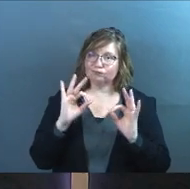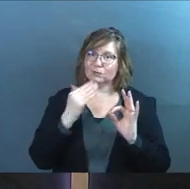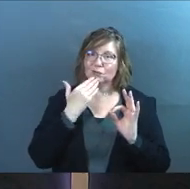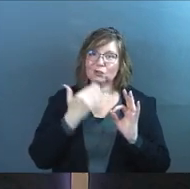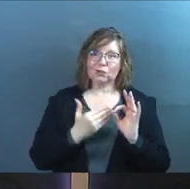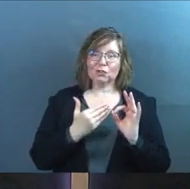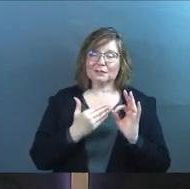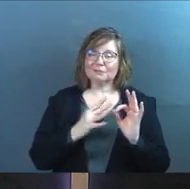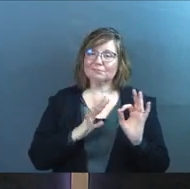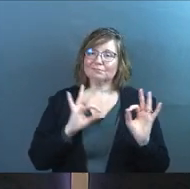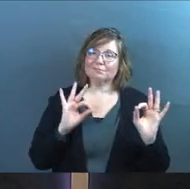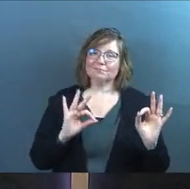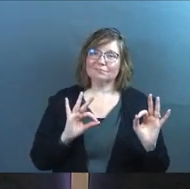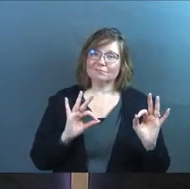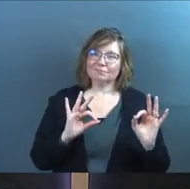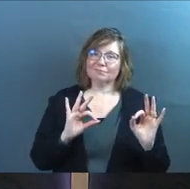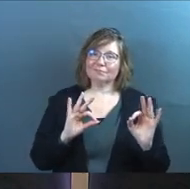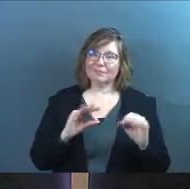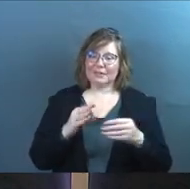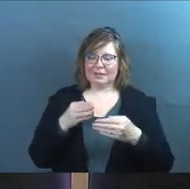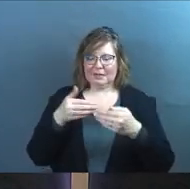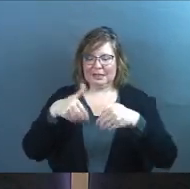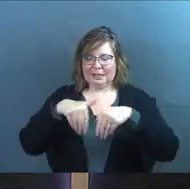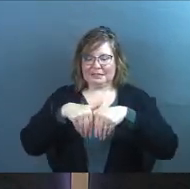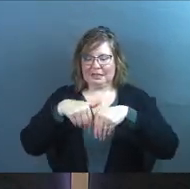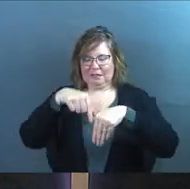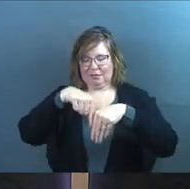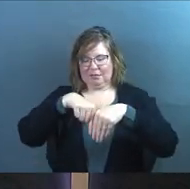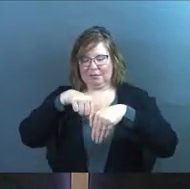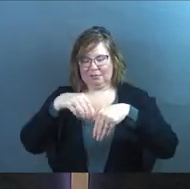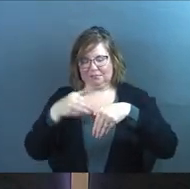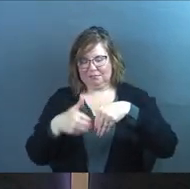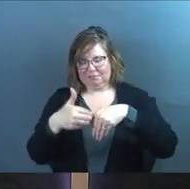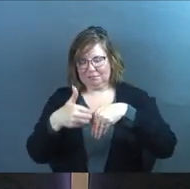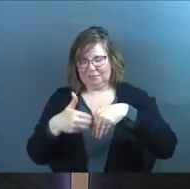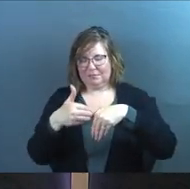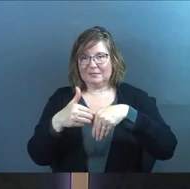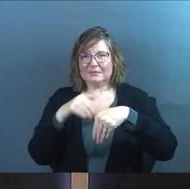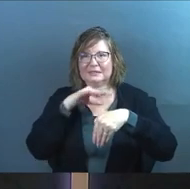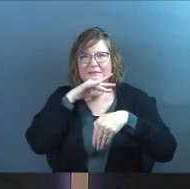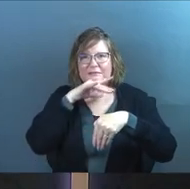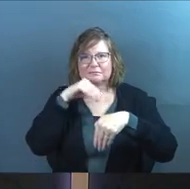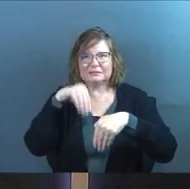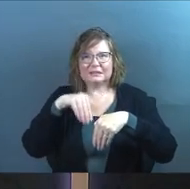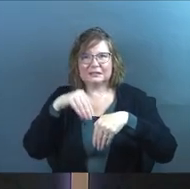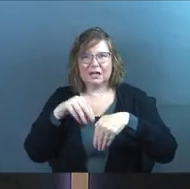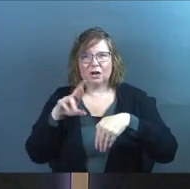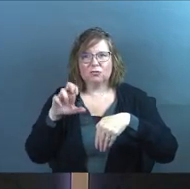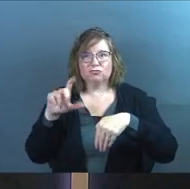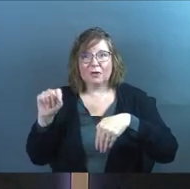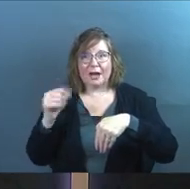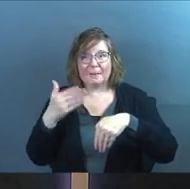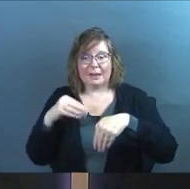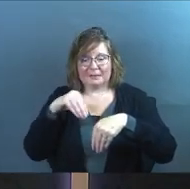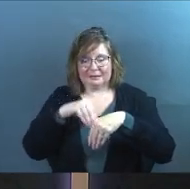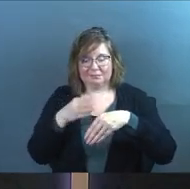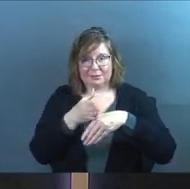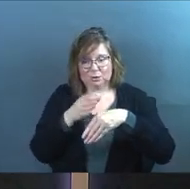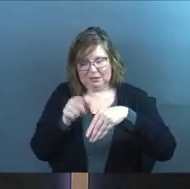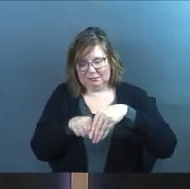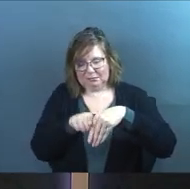pearly white, looks all good, but there's some brokenness, some decay, some rotting going on in between your teeth, potentially,